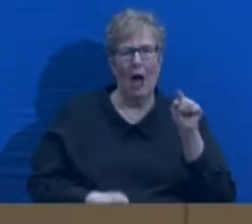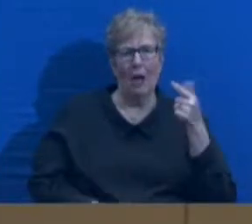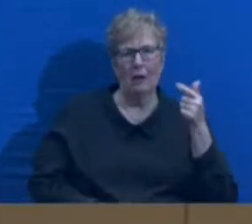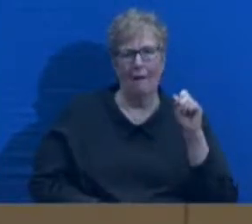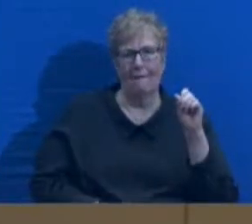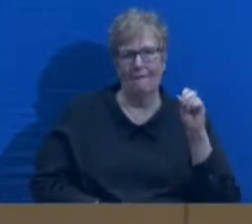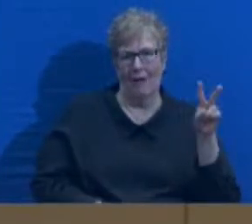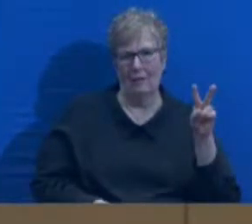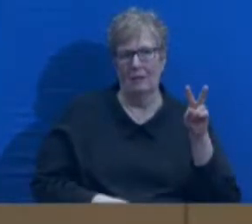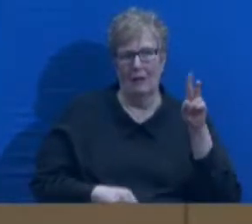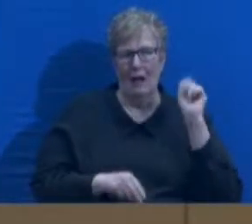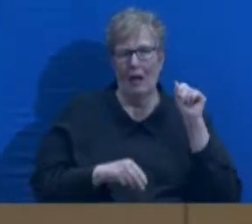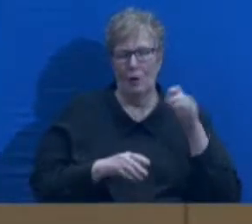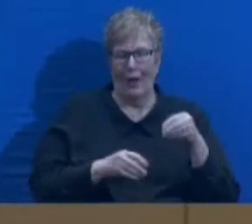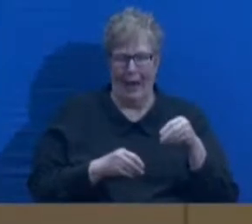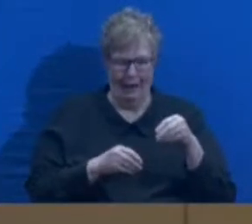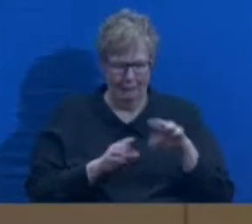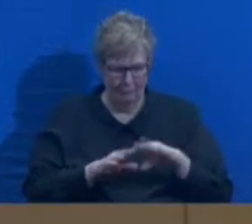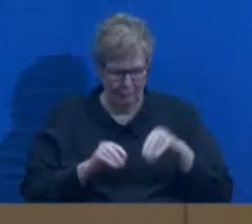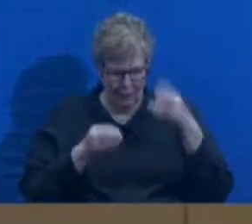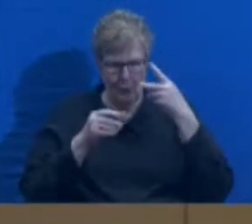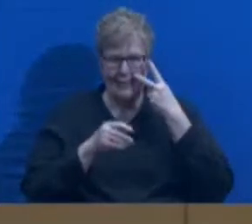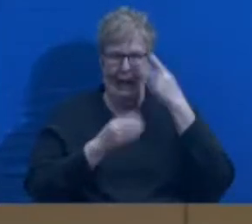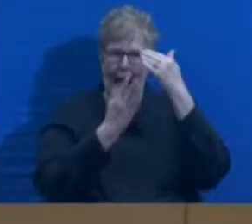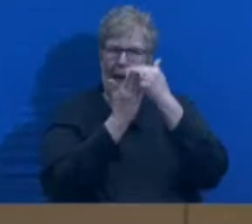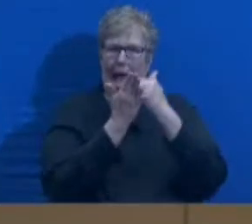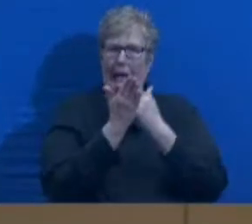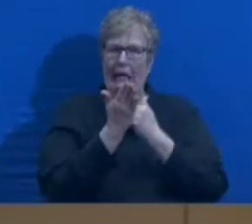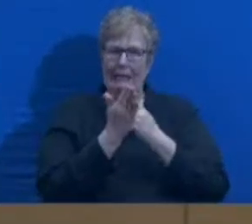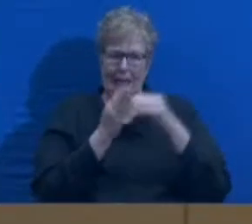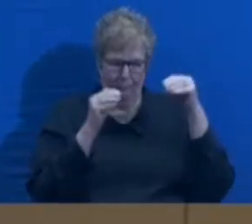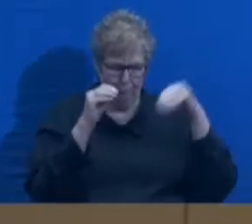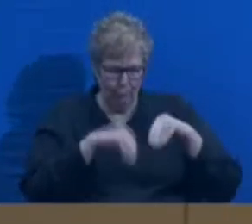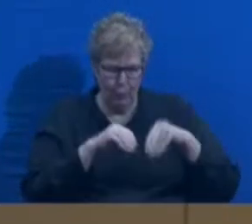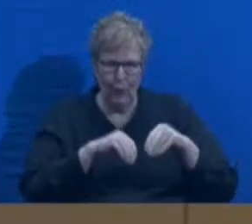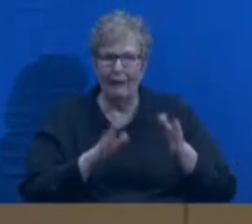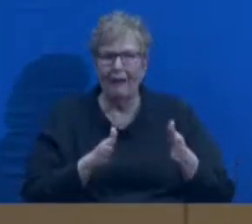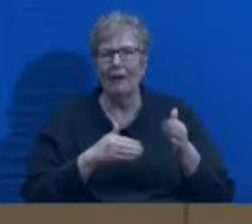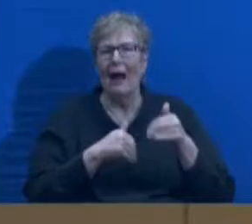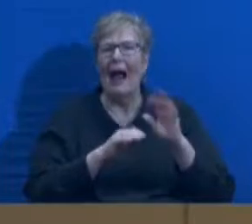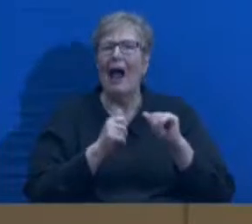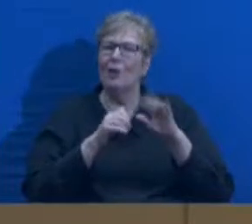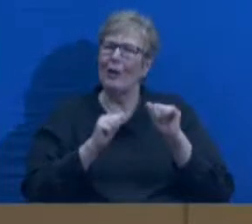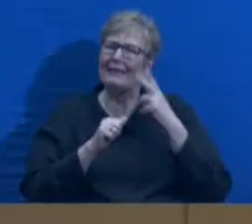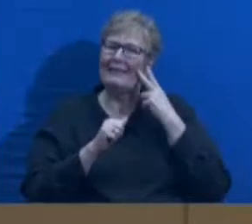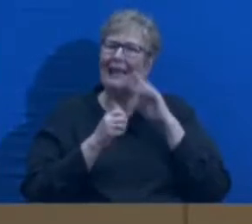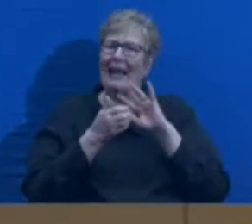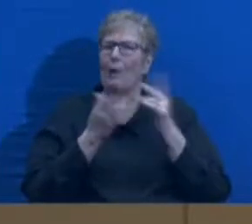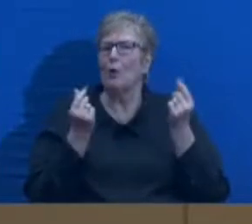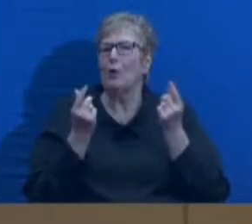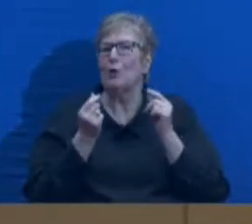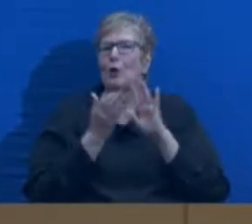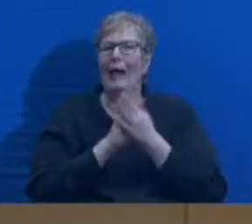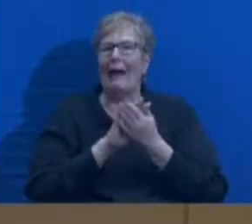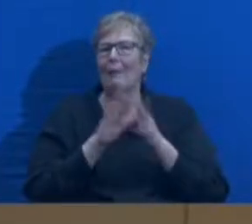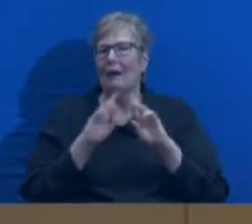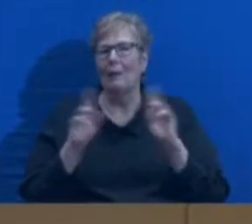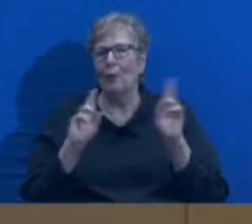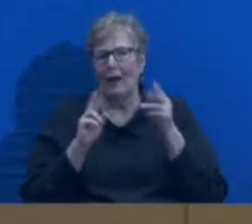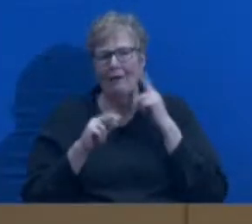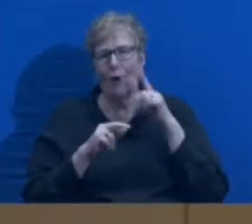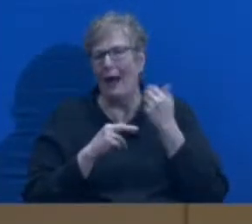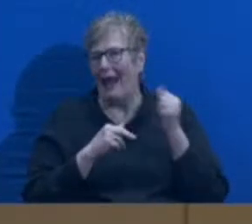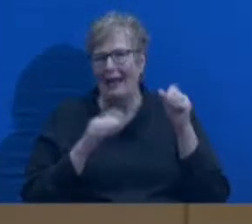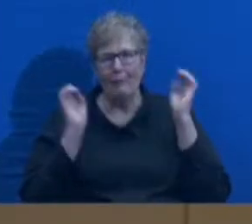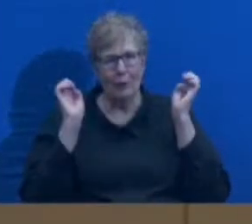be prepared for a large array of natural and human-made disasters. And lastly,